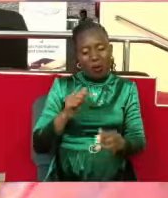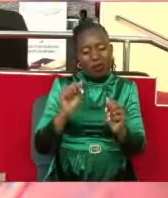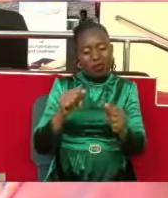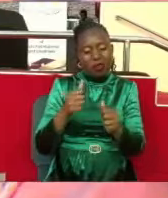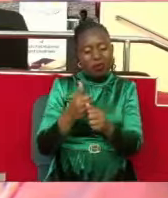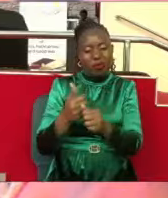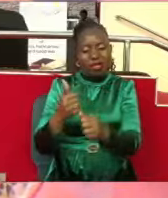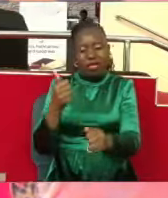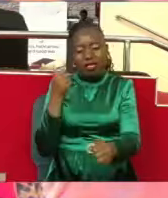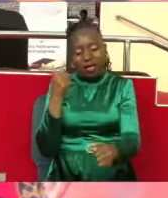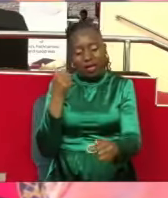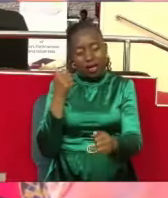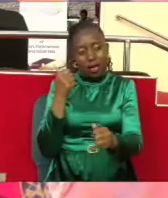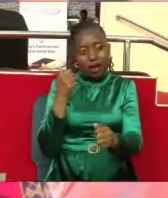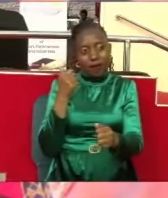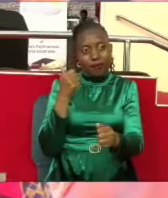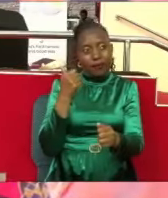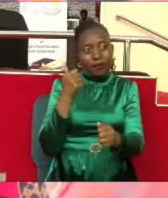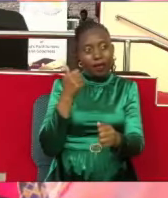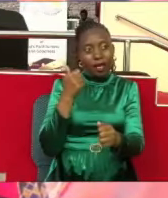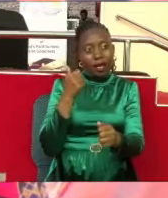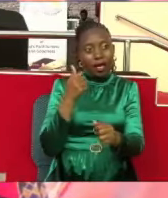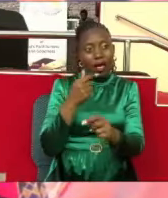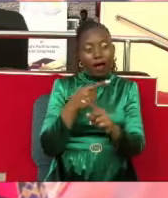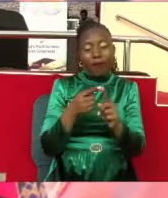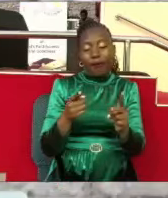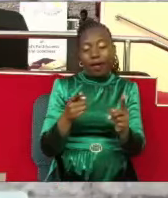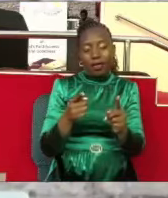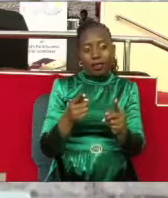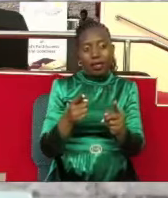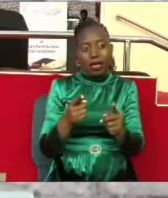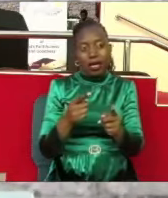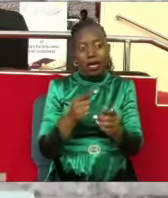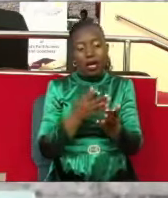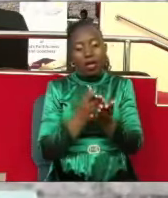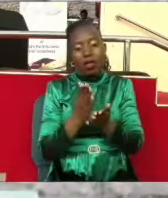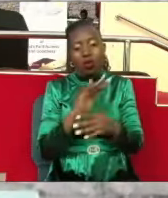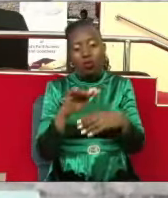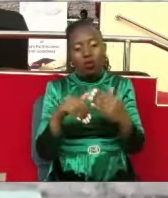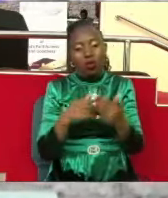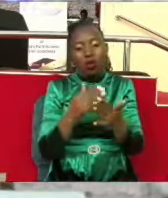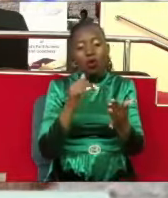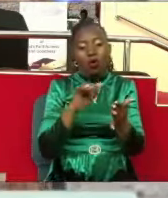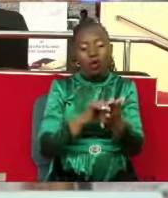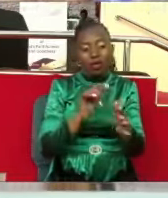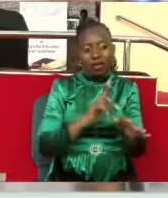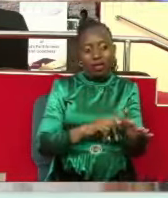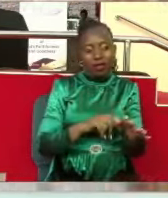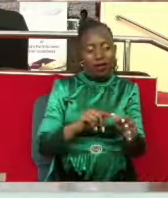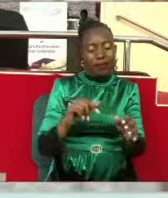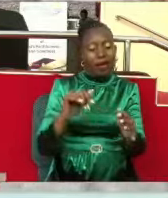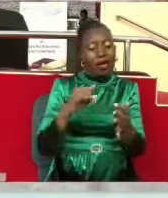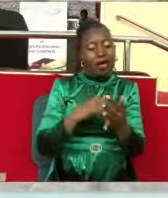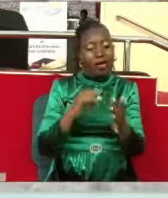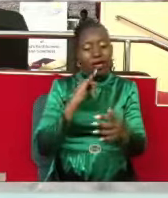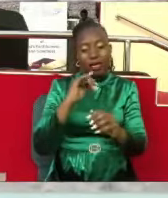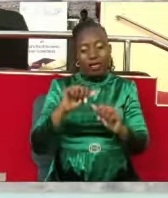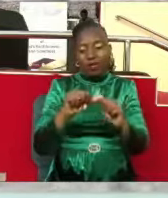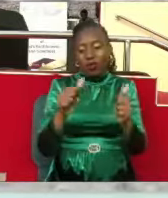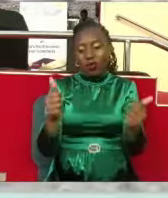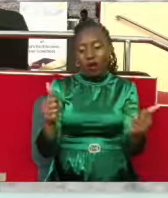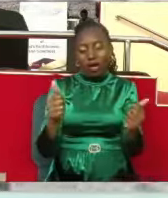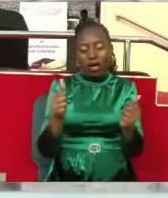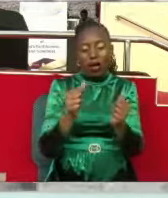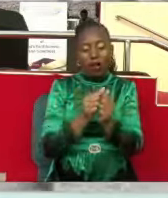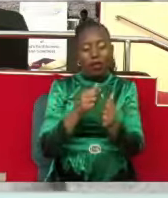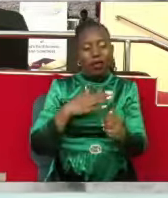wakati tutakataliwa pia. But even when those times come, na hizo wakati zinapowadia, it is well with my soul. Niko sawa na nafsi yangu.